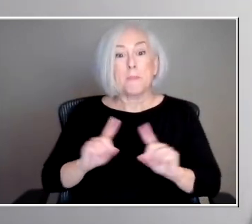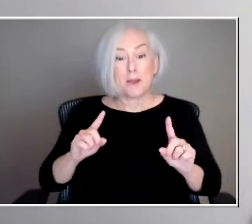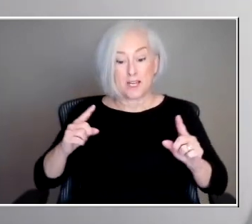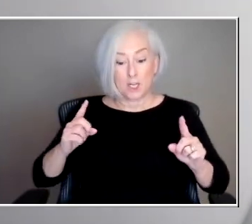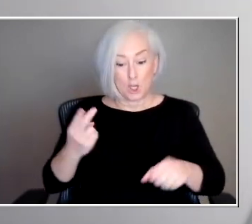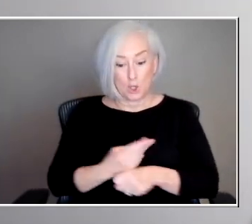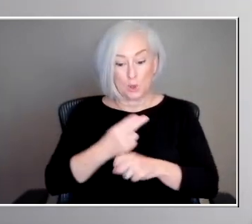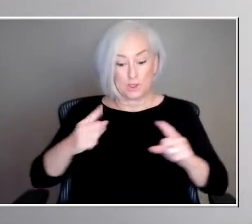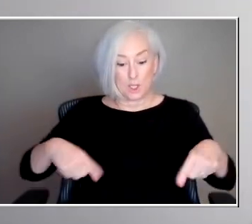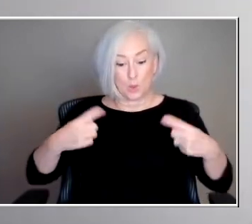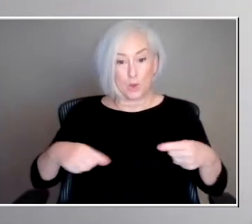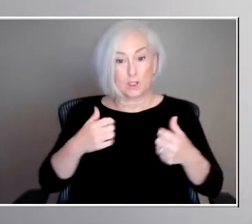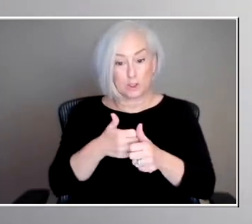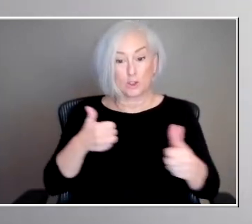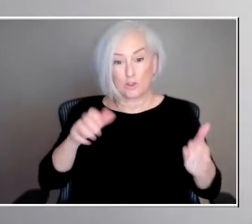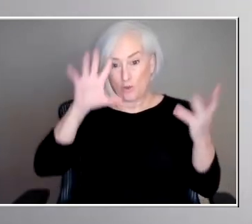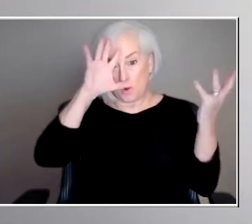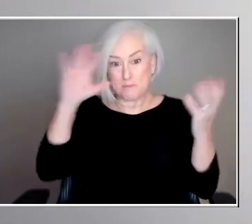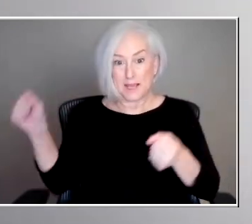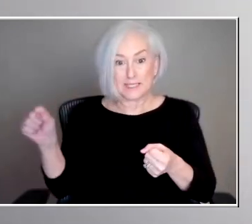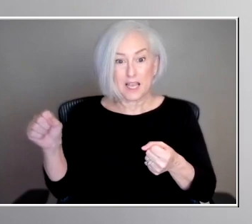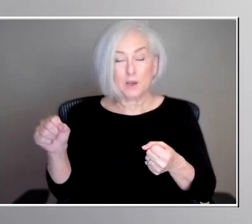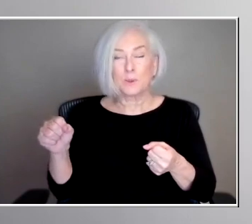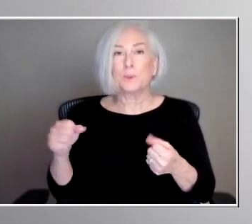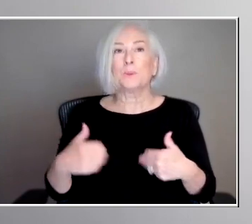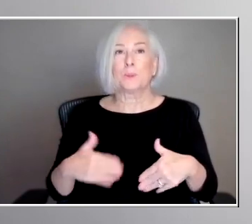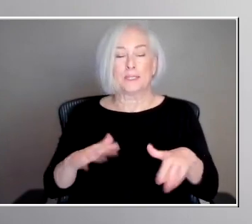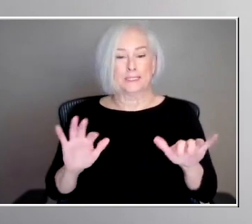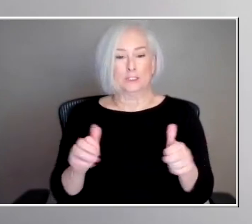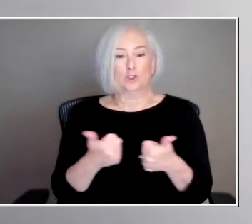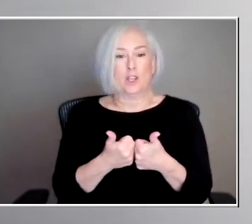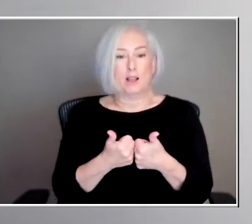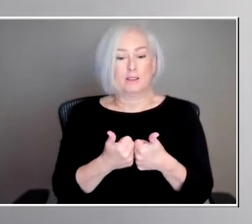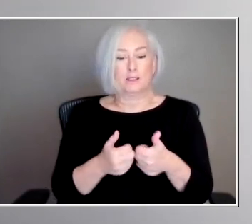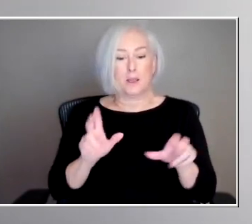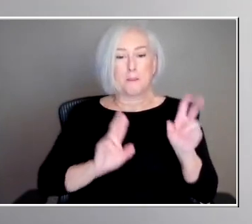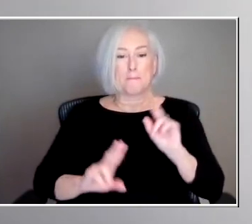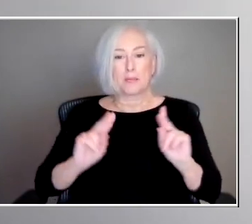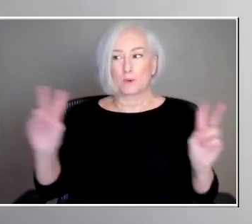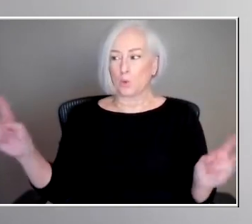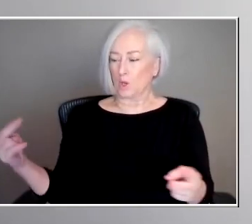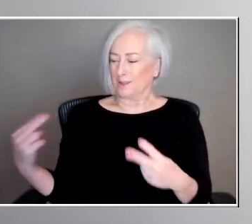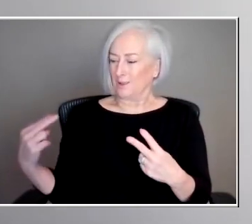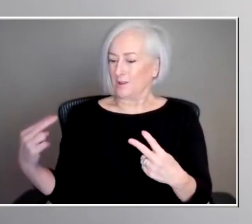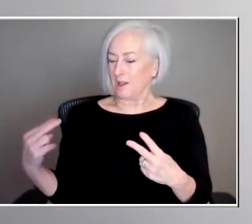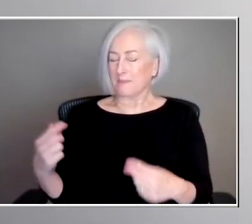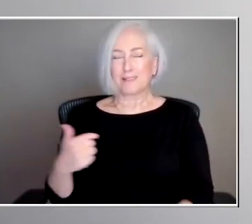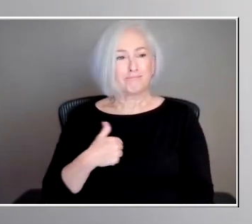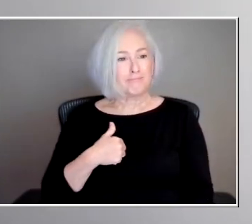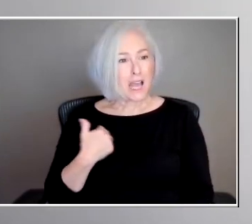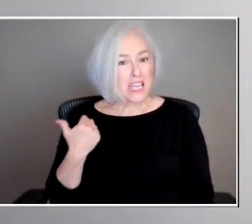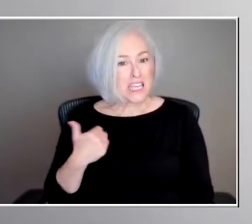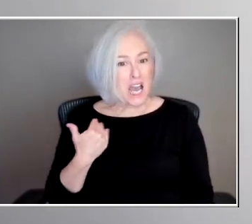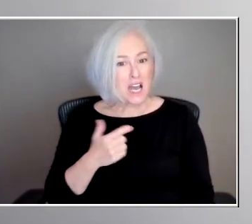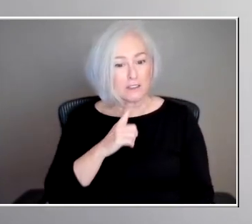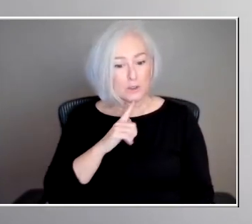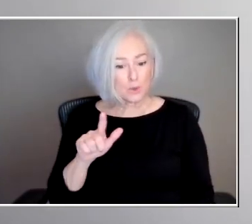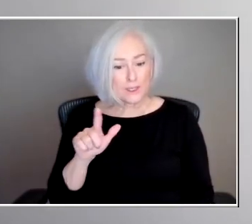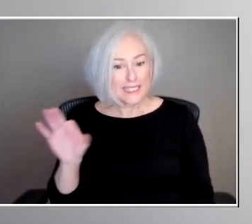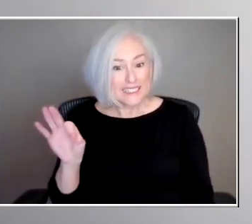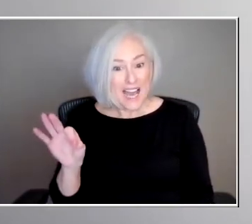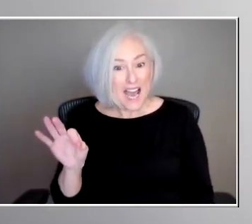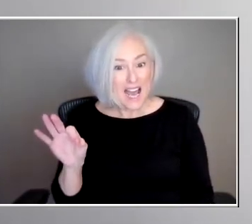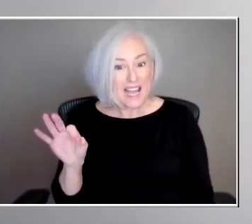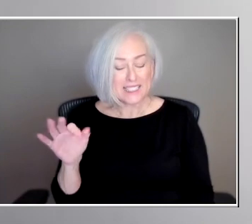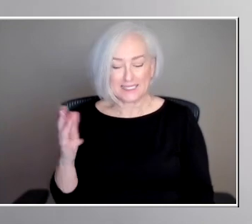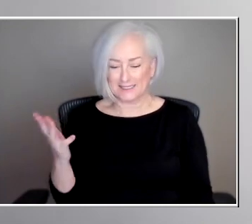that was a challenge. And everybody would look at me as this young, 29-year-old person at the